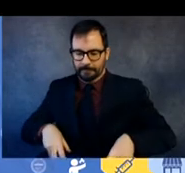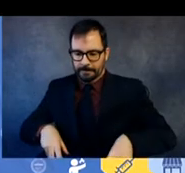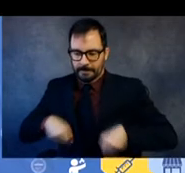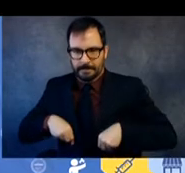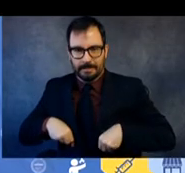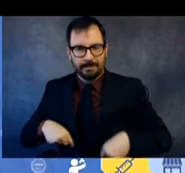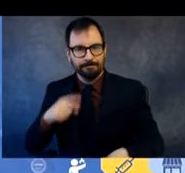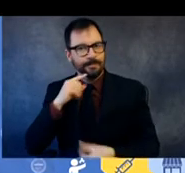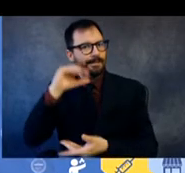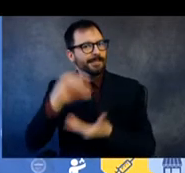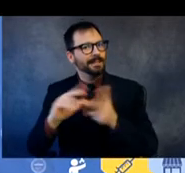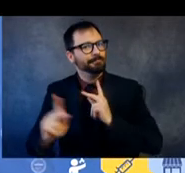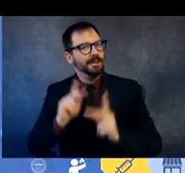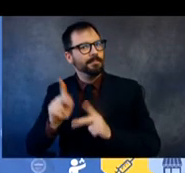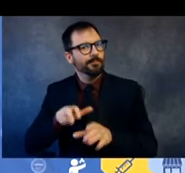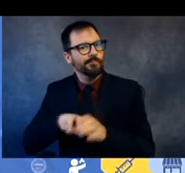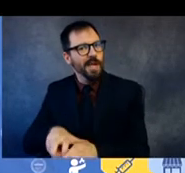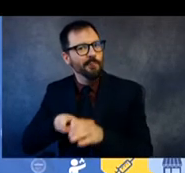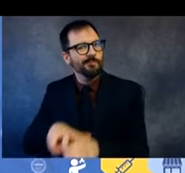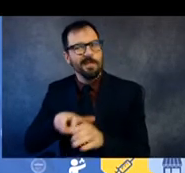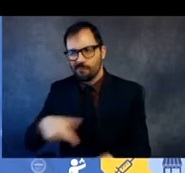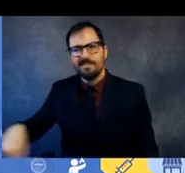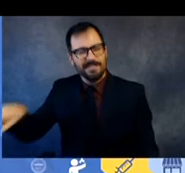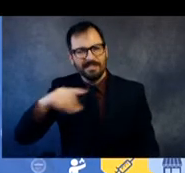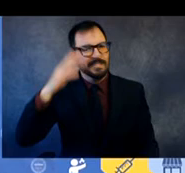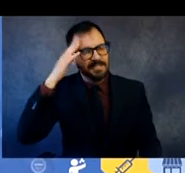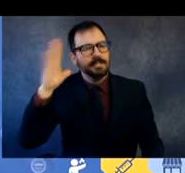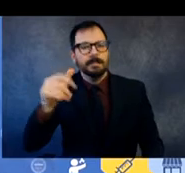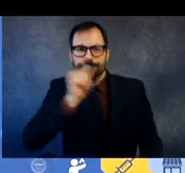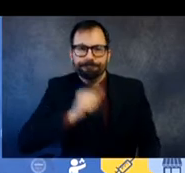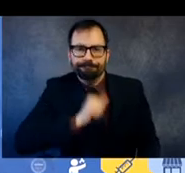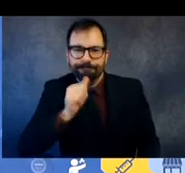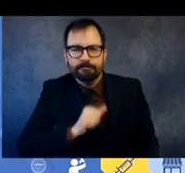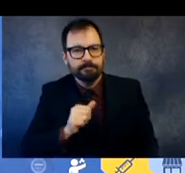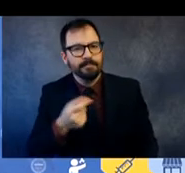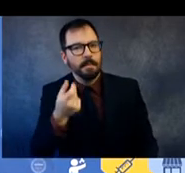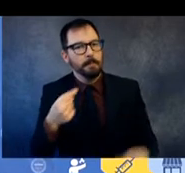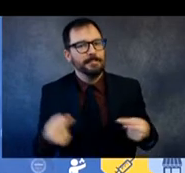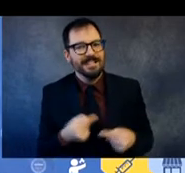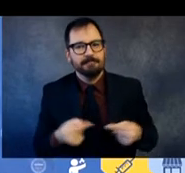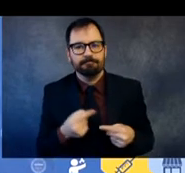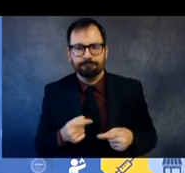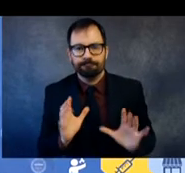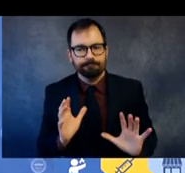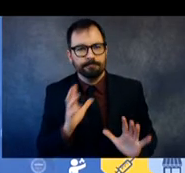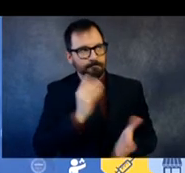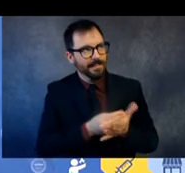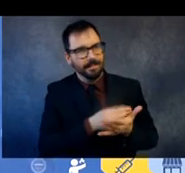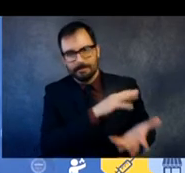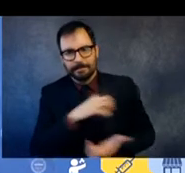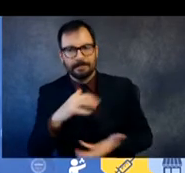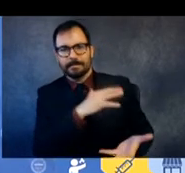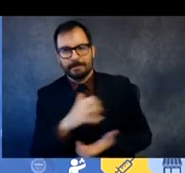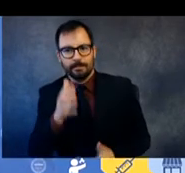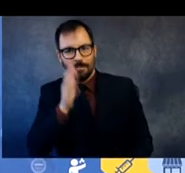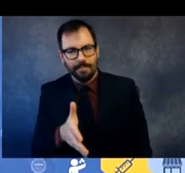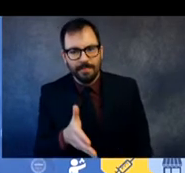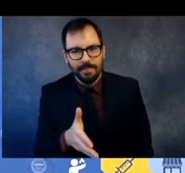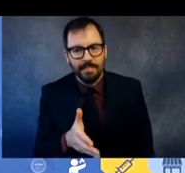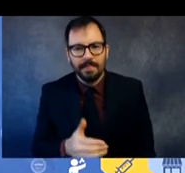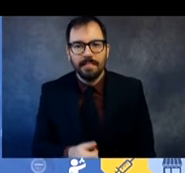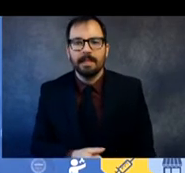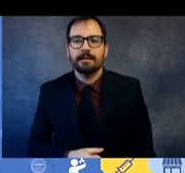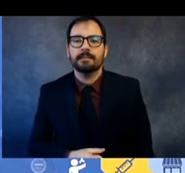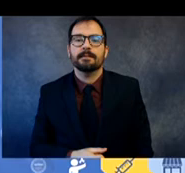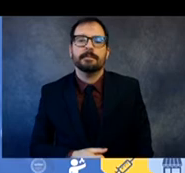I understand the difficulties. I understand where the ridership is right now. But the idea is to provide this money to